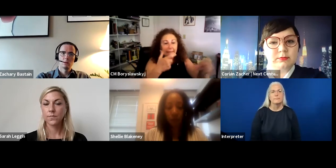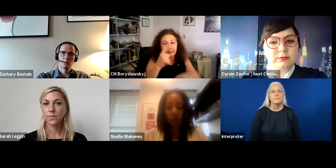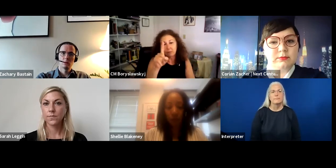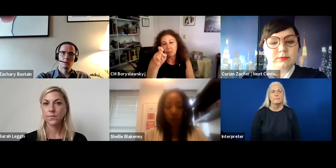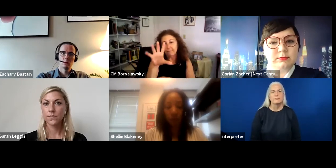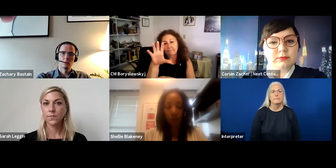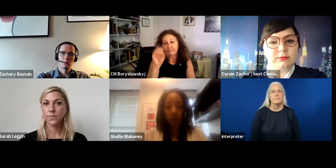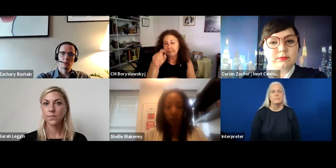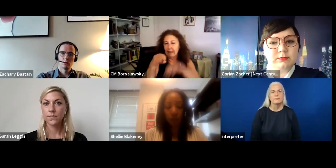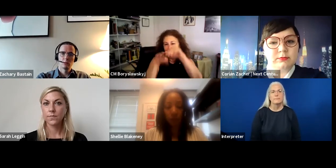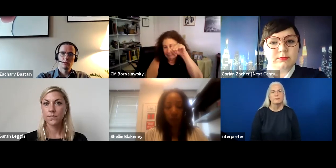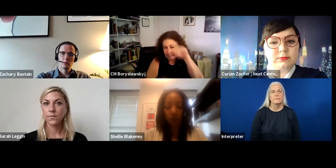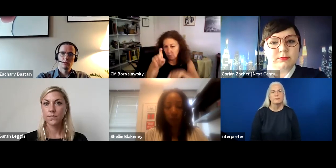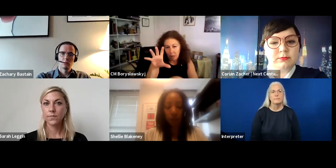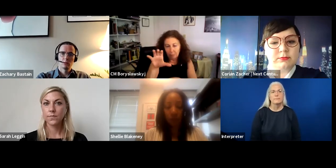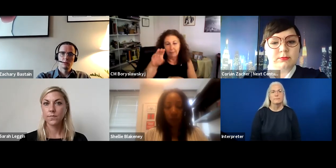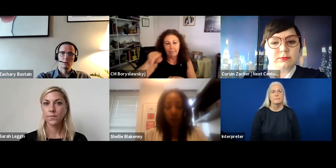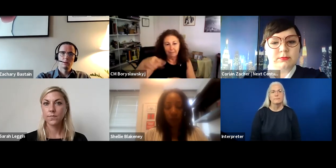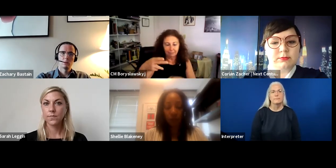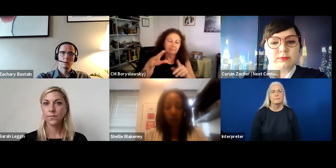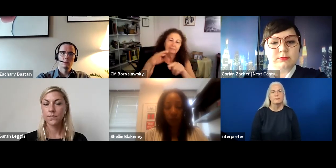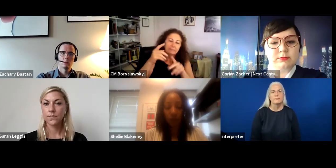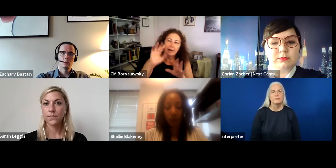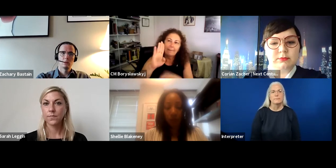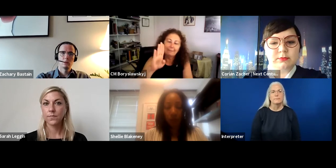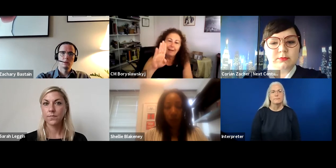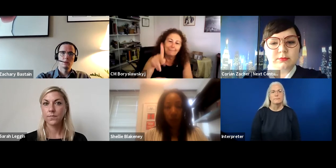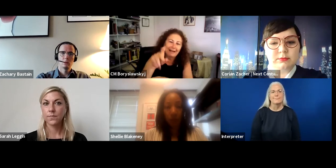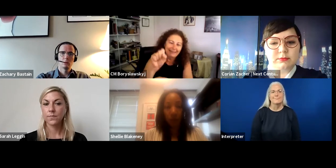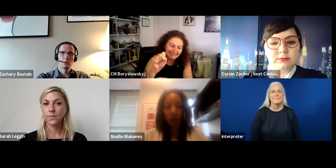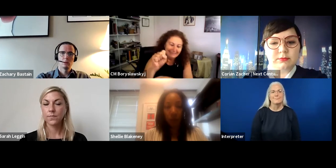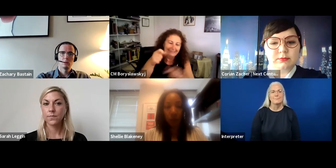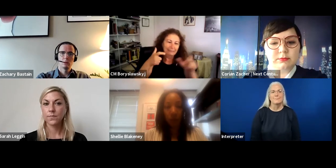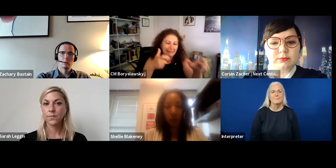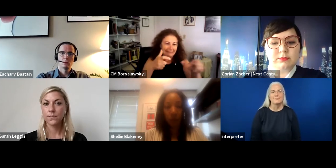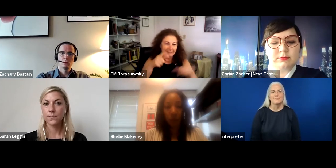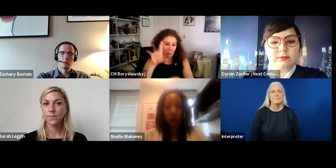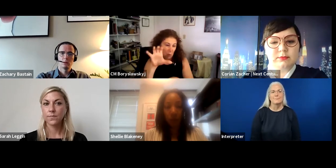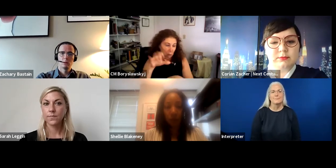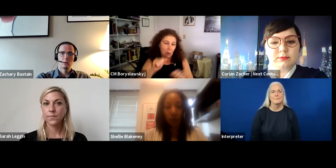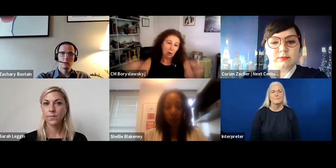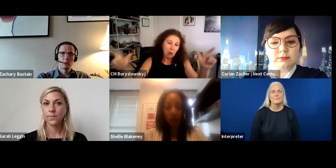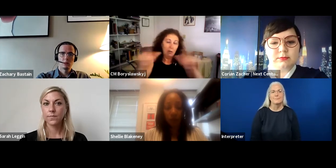I would say, for example, when we're talking about the speed, 150